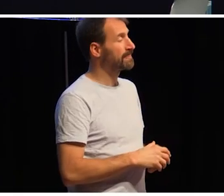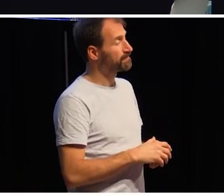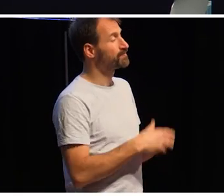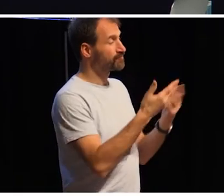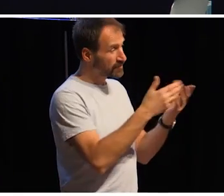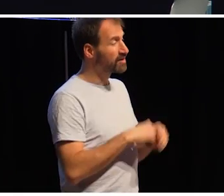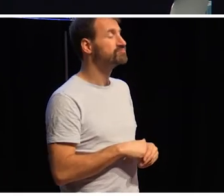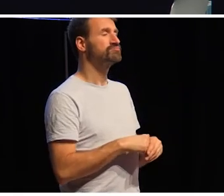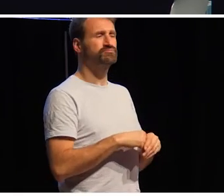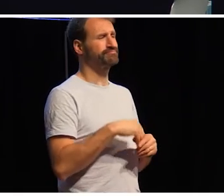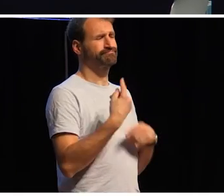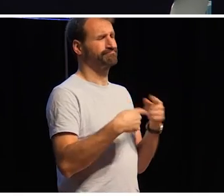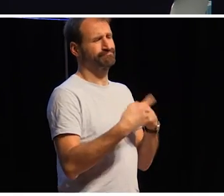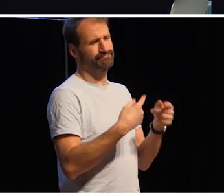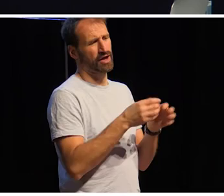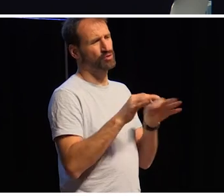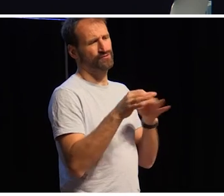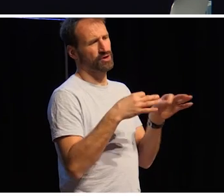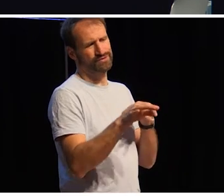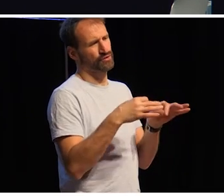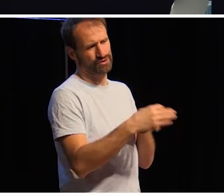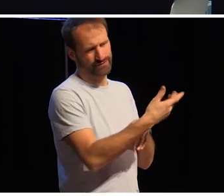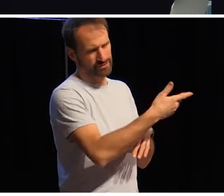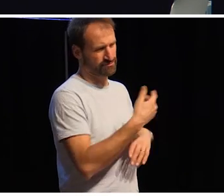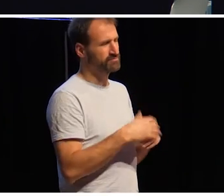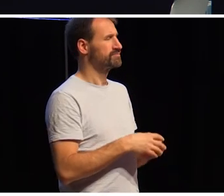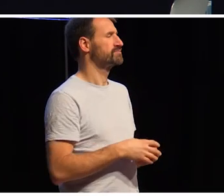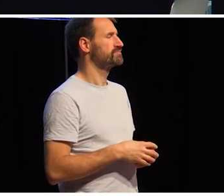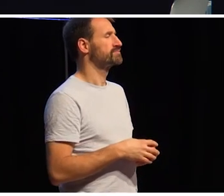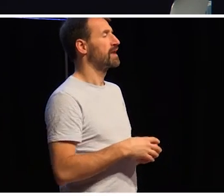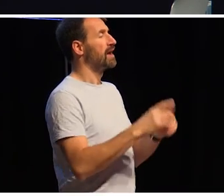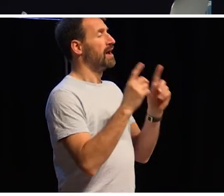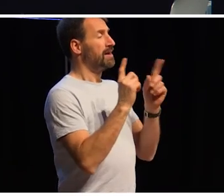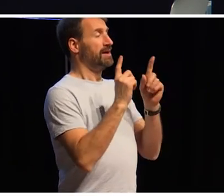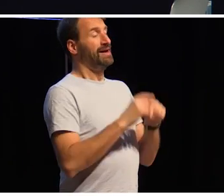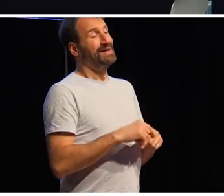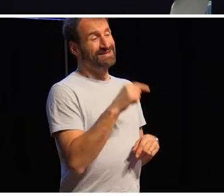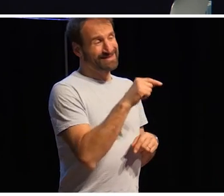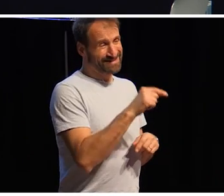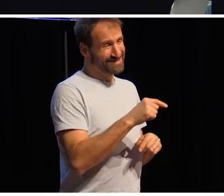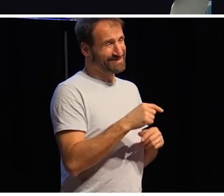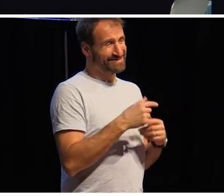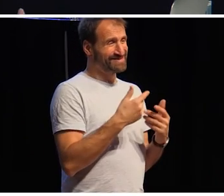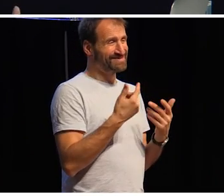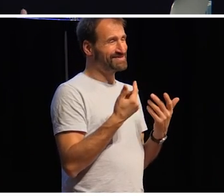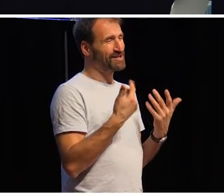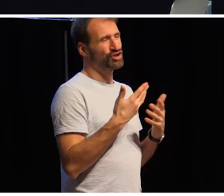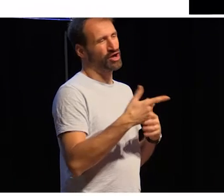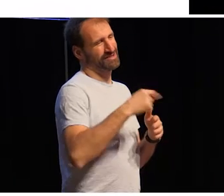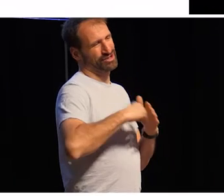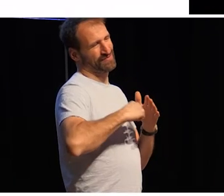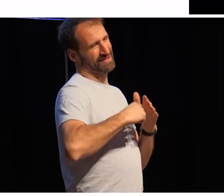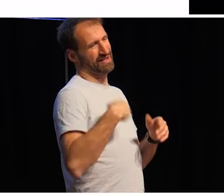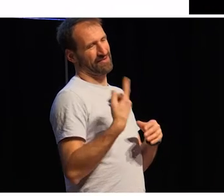can shortcut that a little bit, that already saves you some time. But that is not quite the speed yet that we need for those